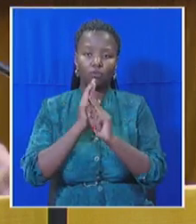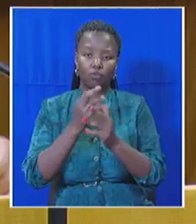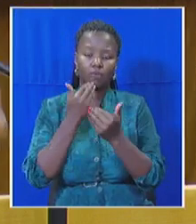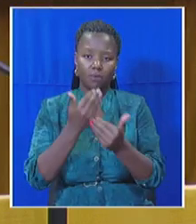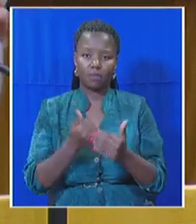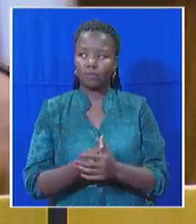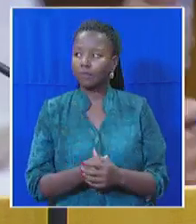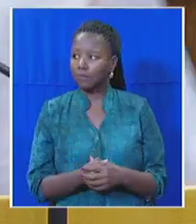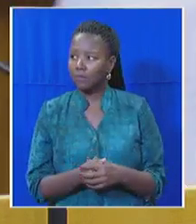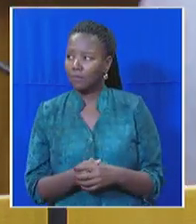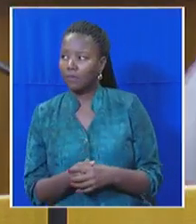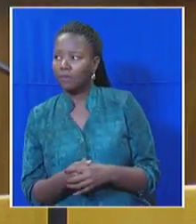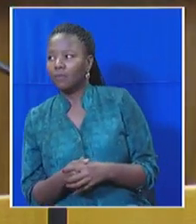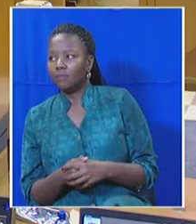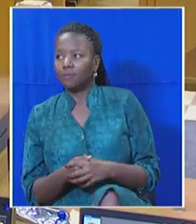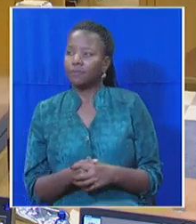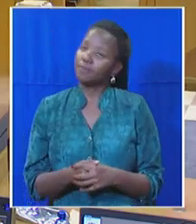Thank you. Thank you, Honourable Member.